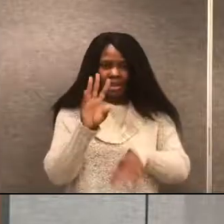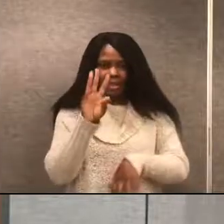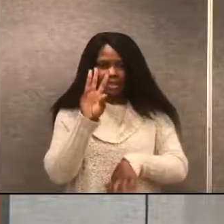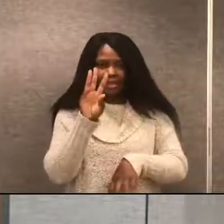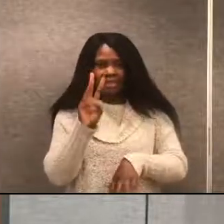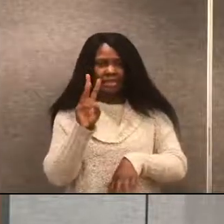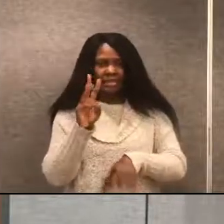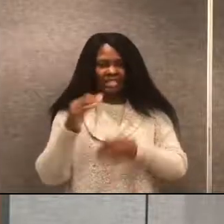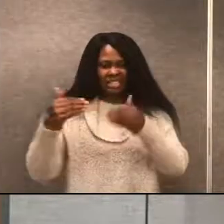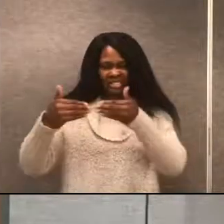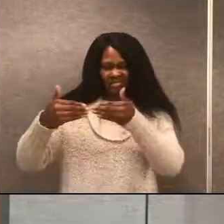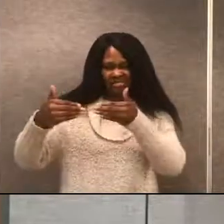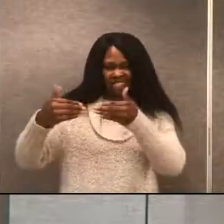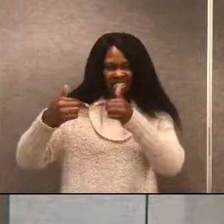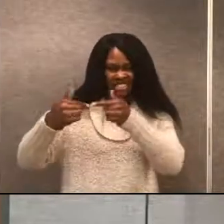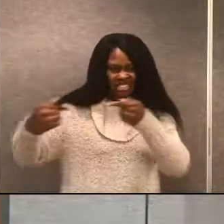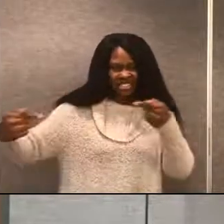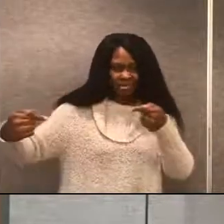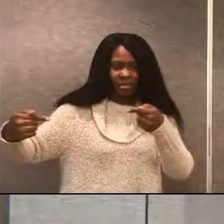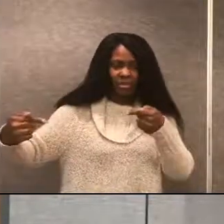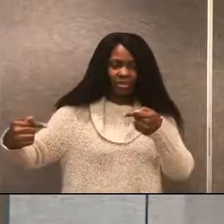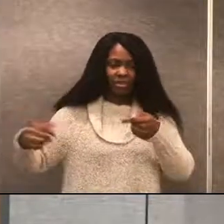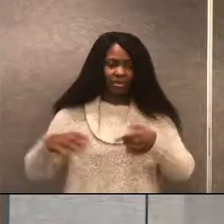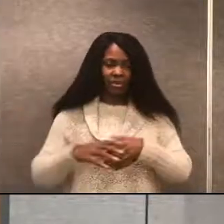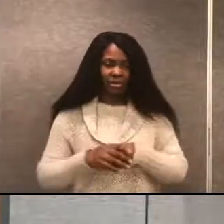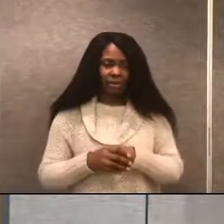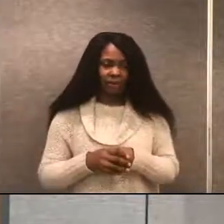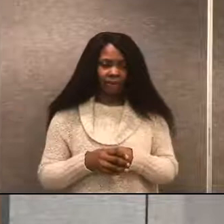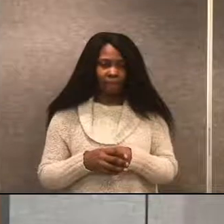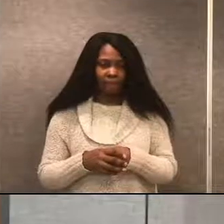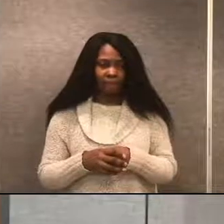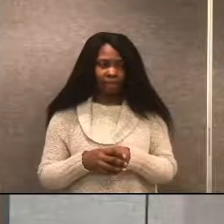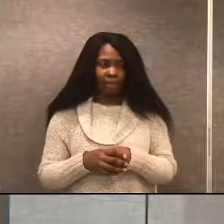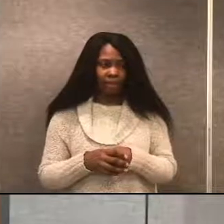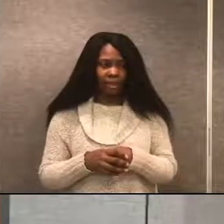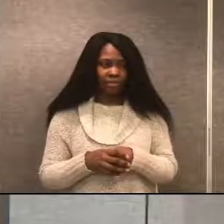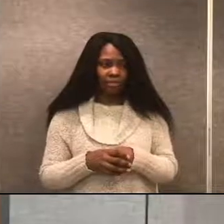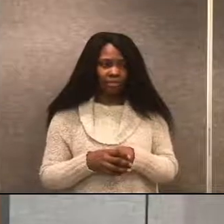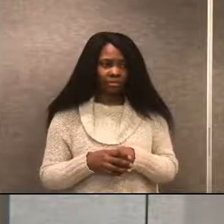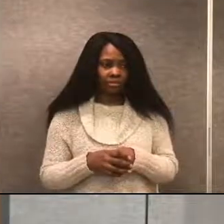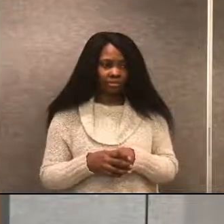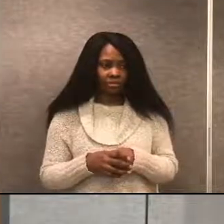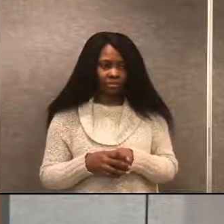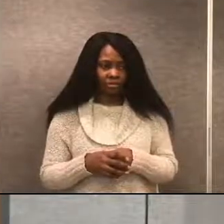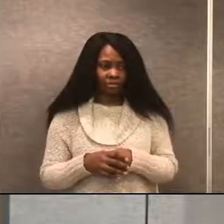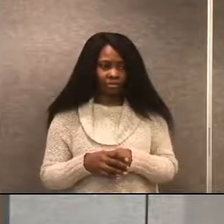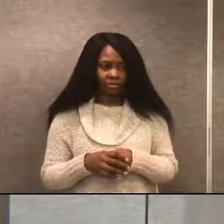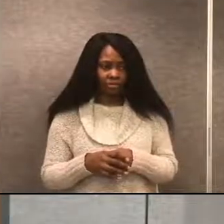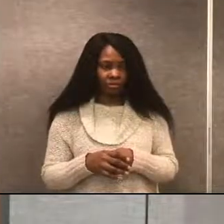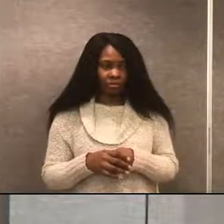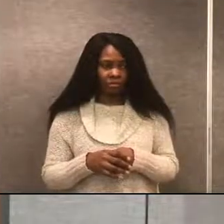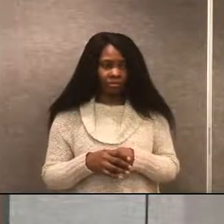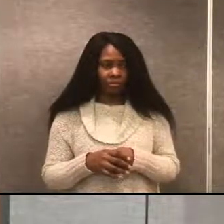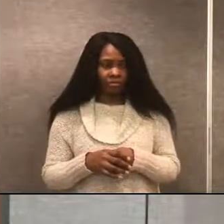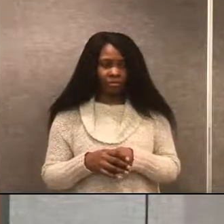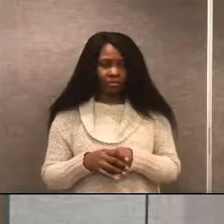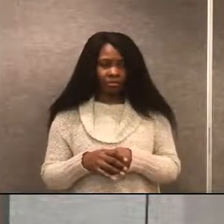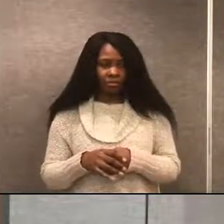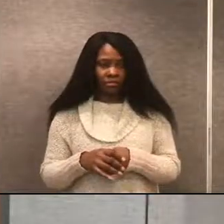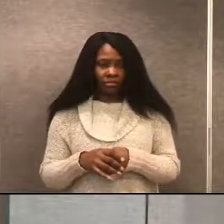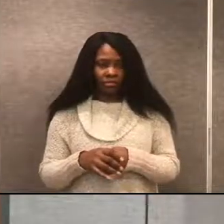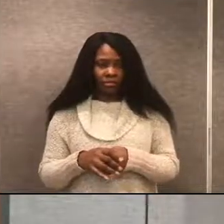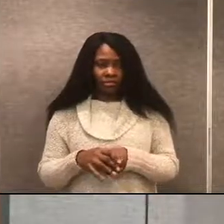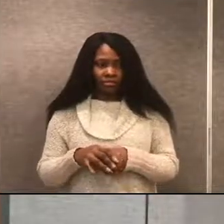safe distance, that physical distance that is imposed. Also, take out and